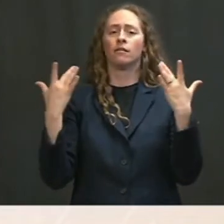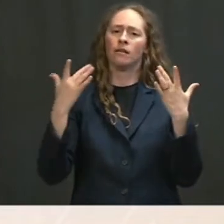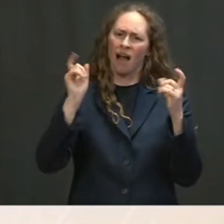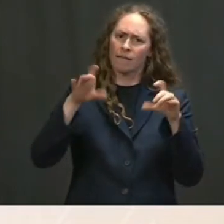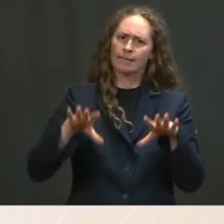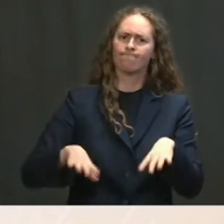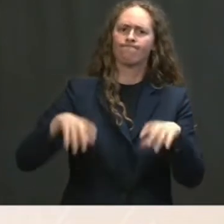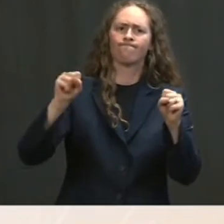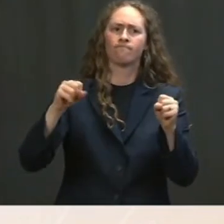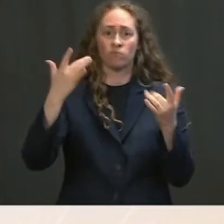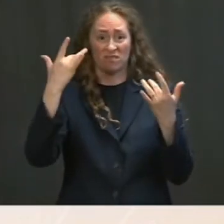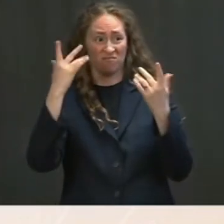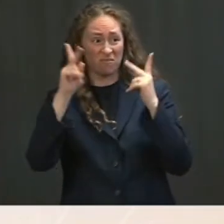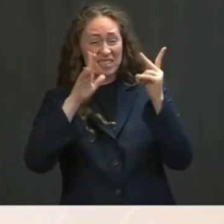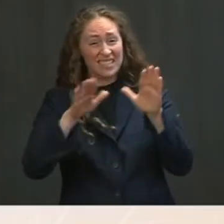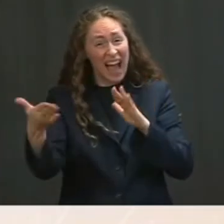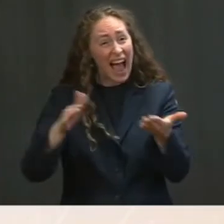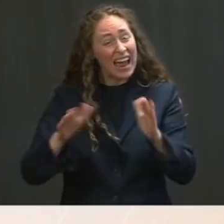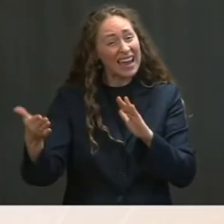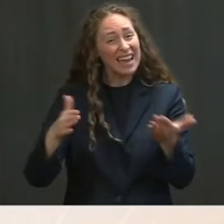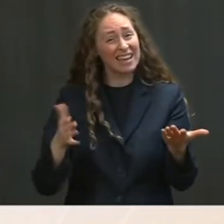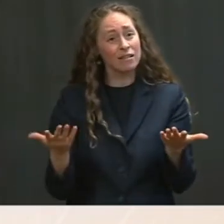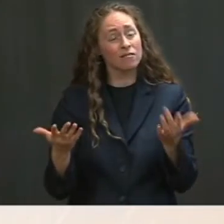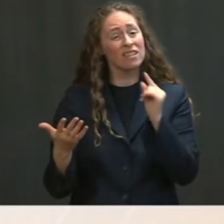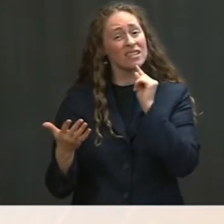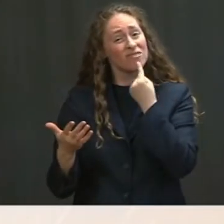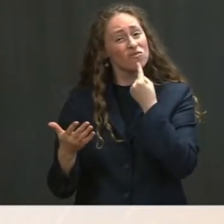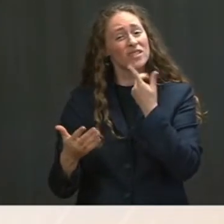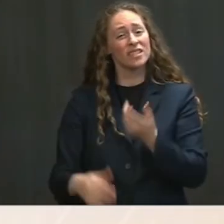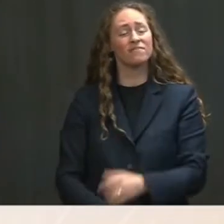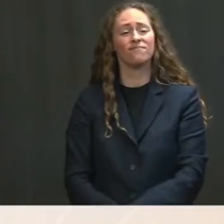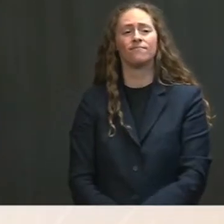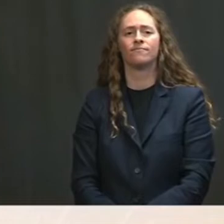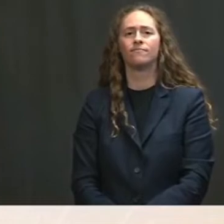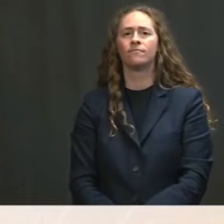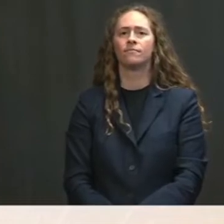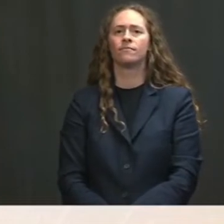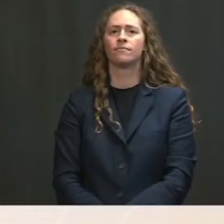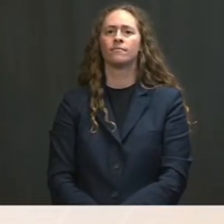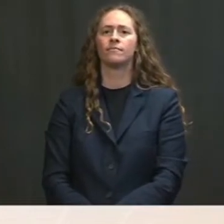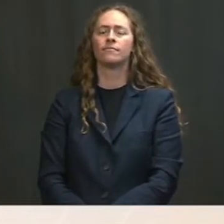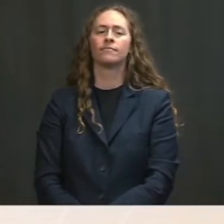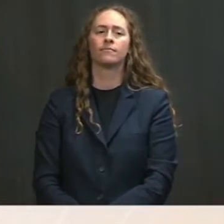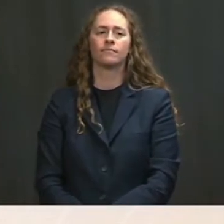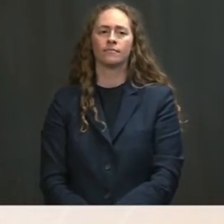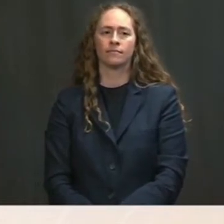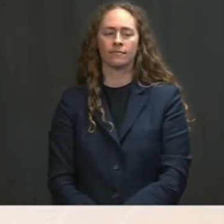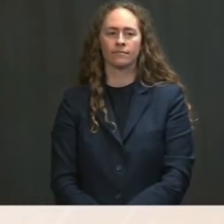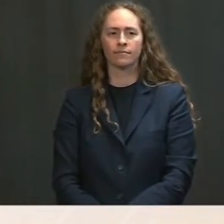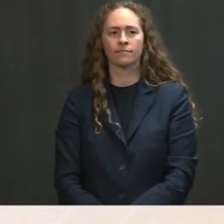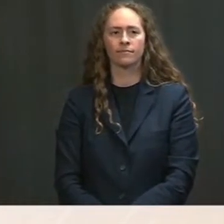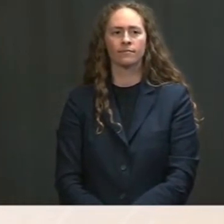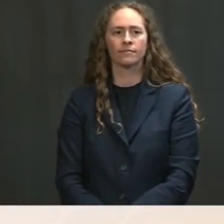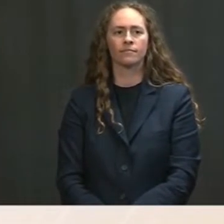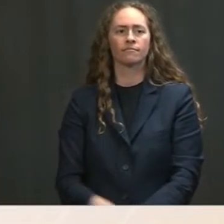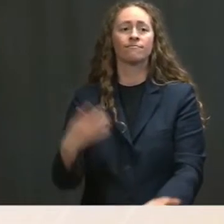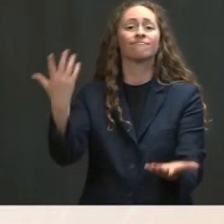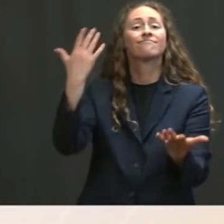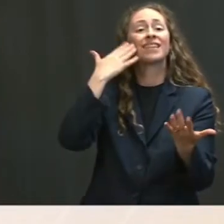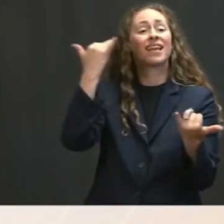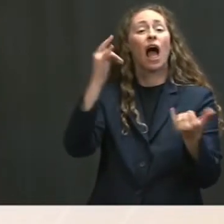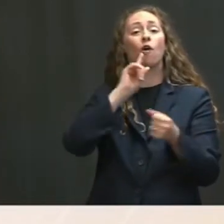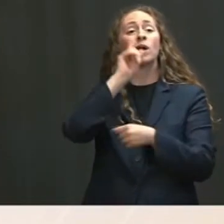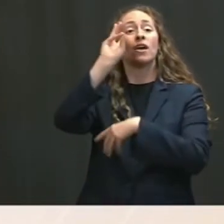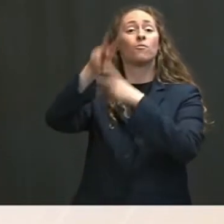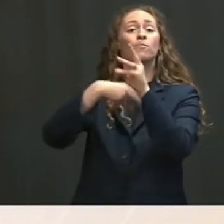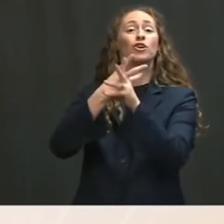their lives. Go ahead in the middle, and then Rachel, and then unfortunately has to go. Go ahead. So the reality is a lot of the health misinformation you were citing